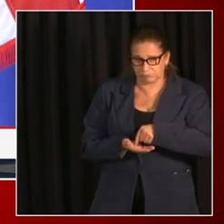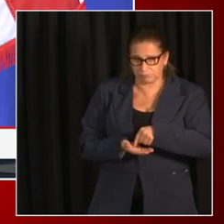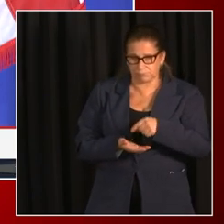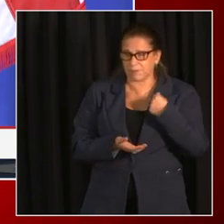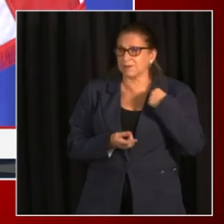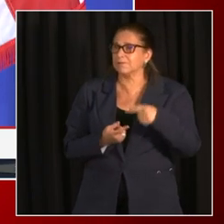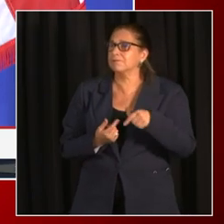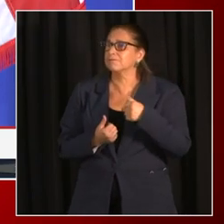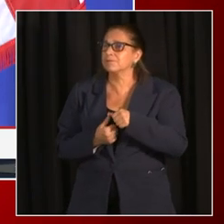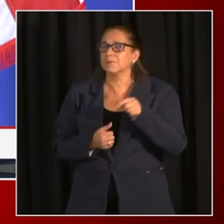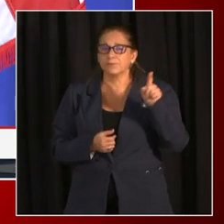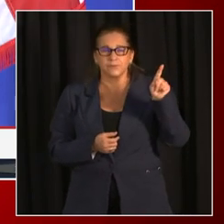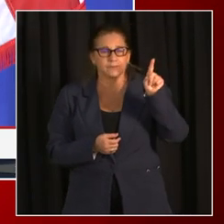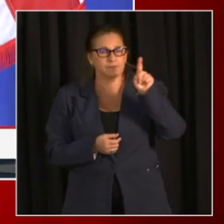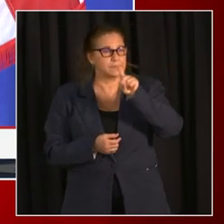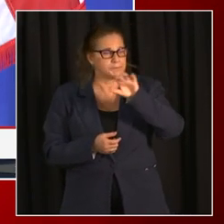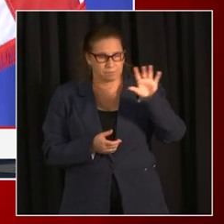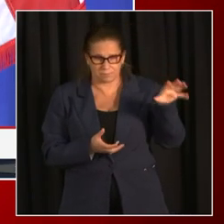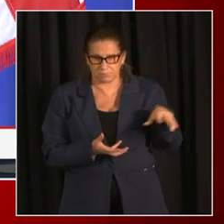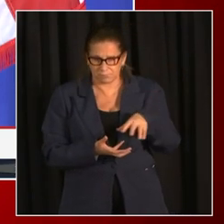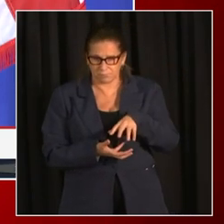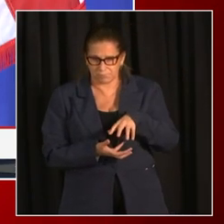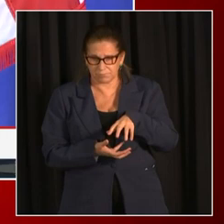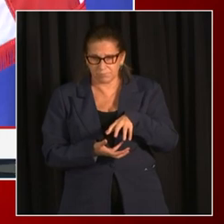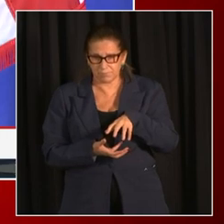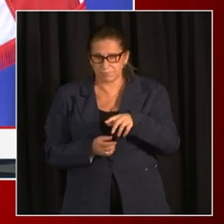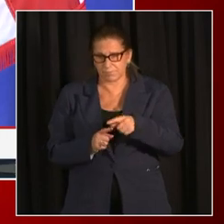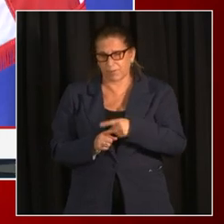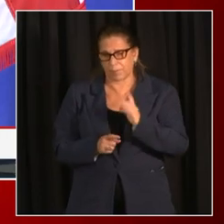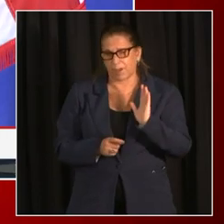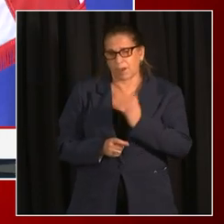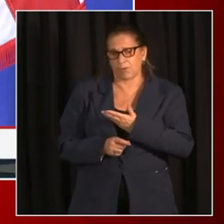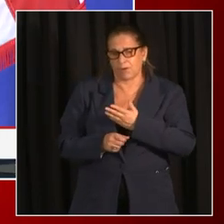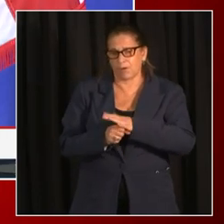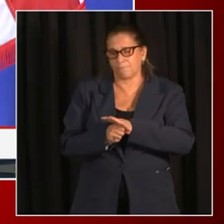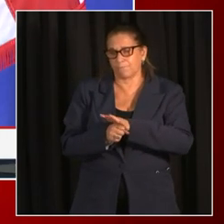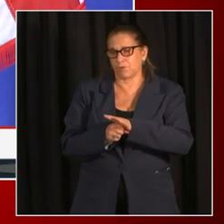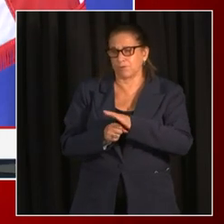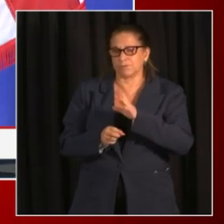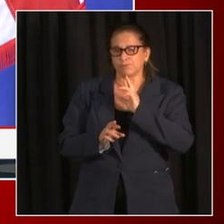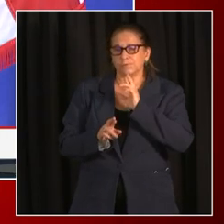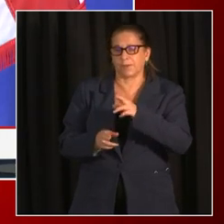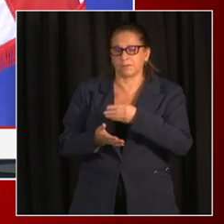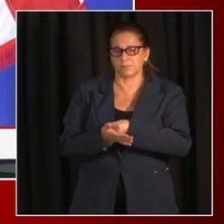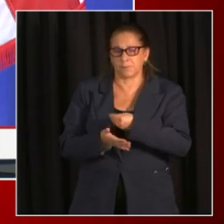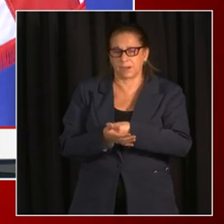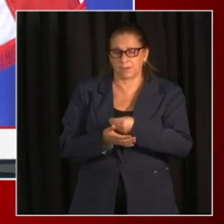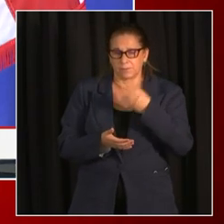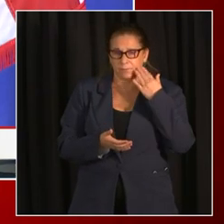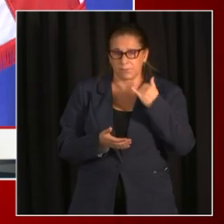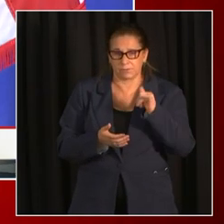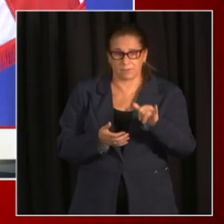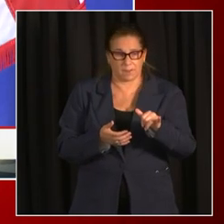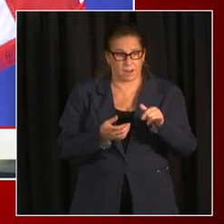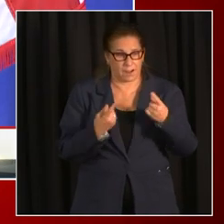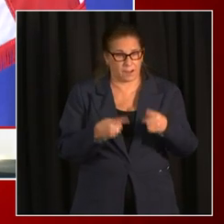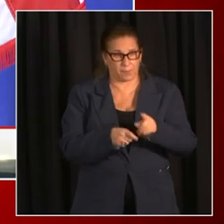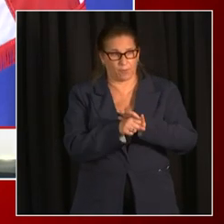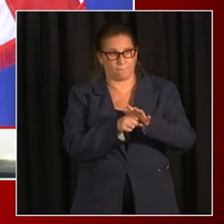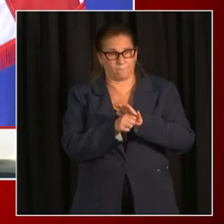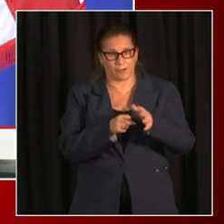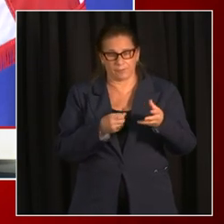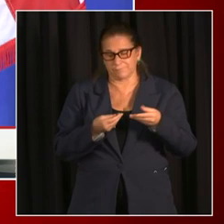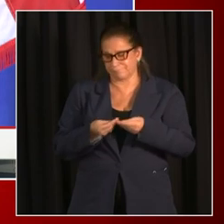know specifically, it has to likely be from our COVID response monies. and those come in different buckets as